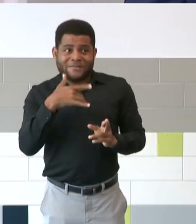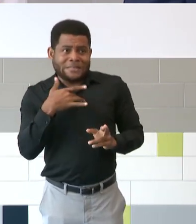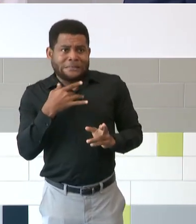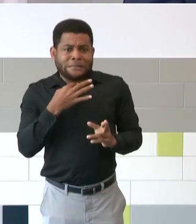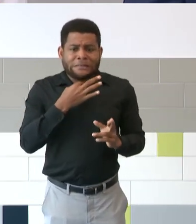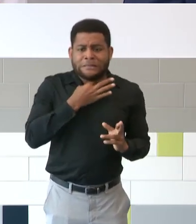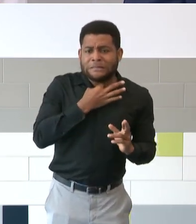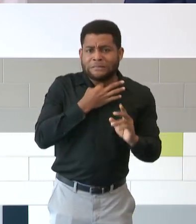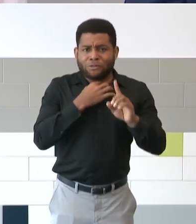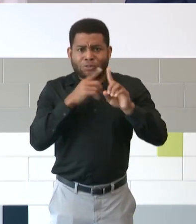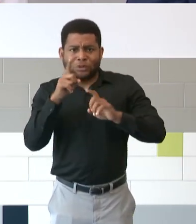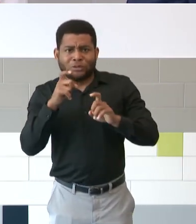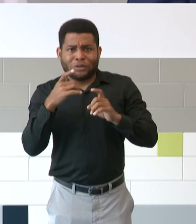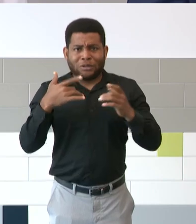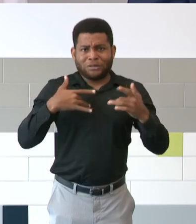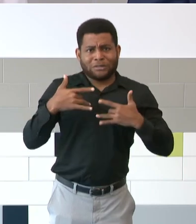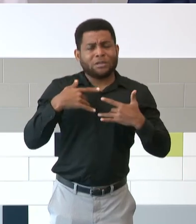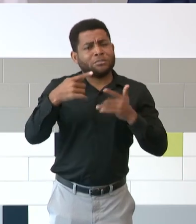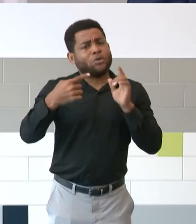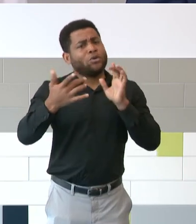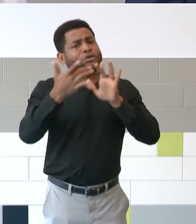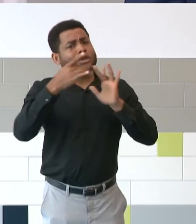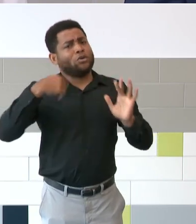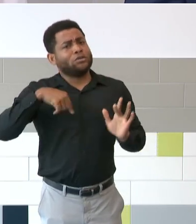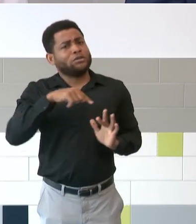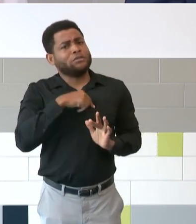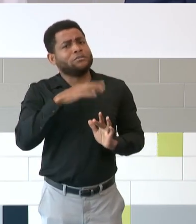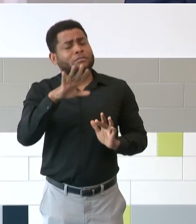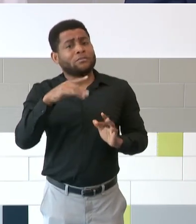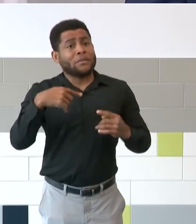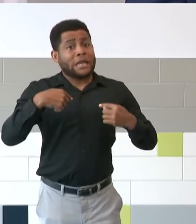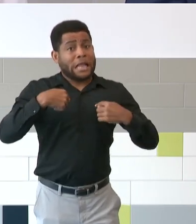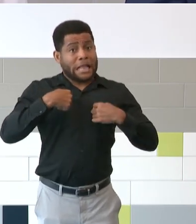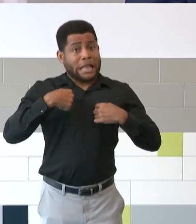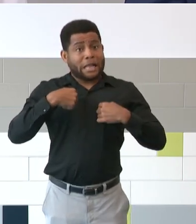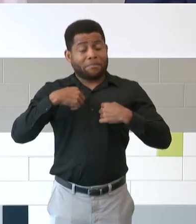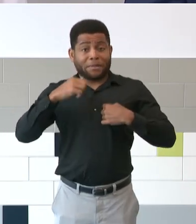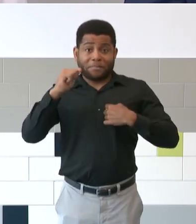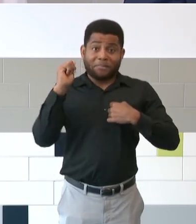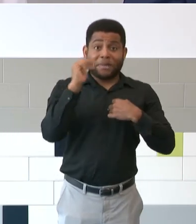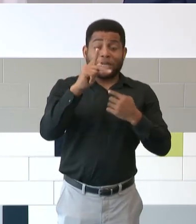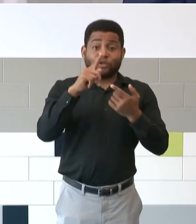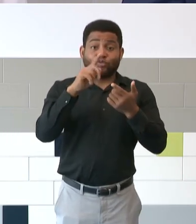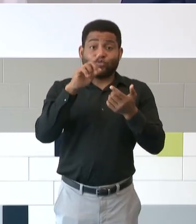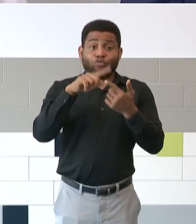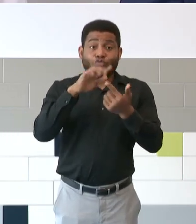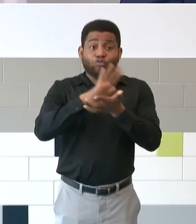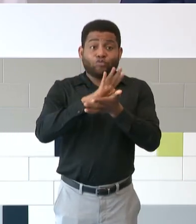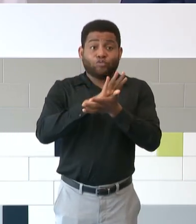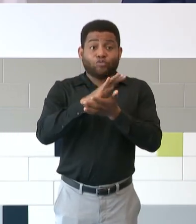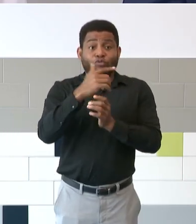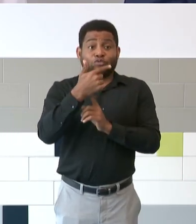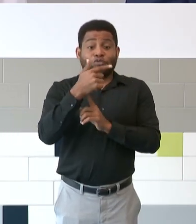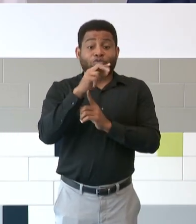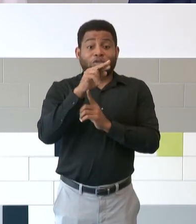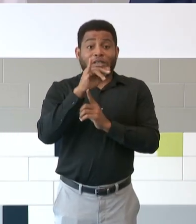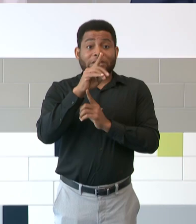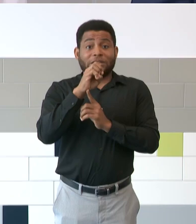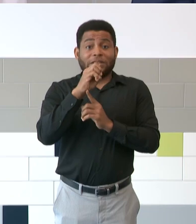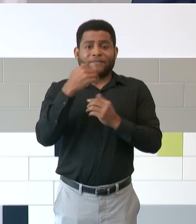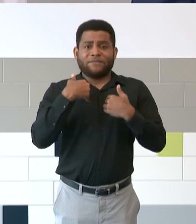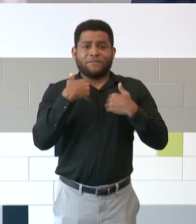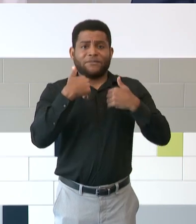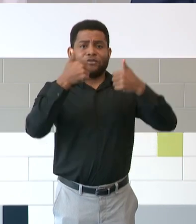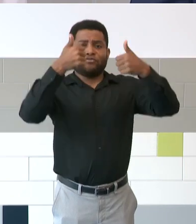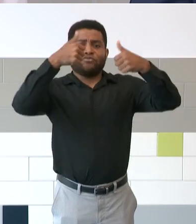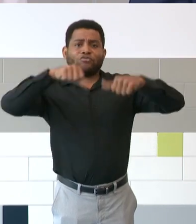We posted a back-to-school guide that talks about school itself, how to register out of school